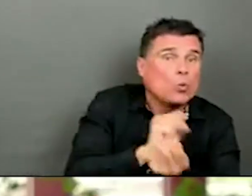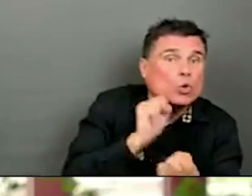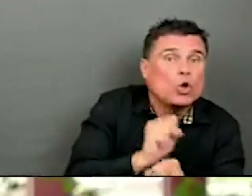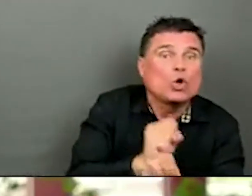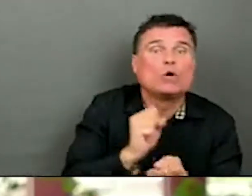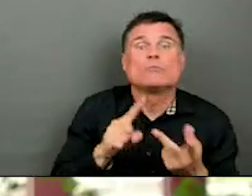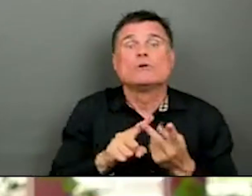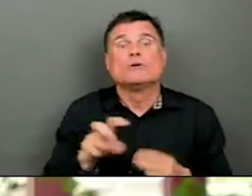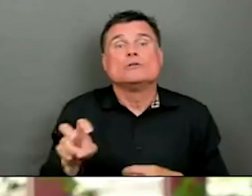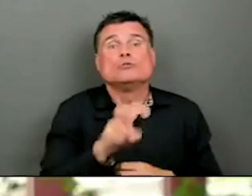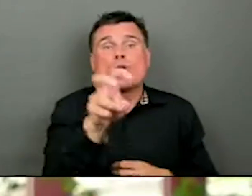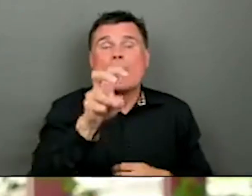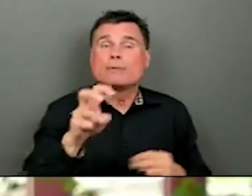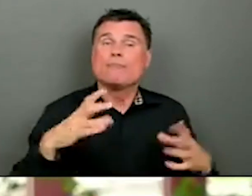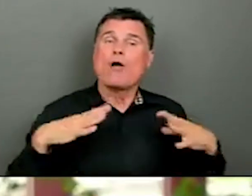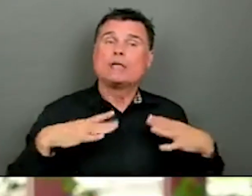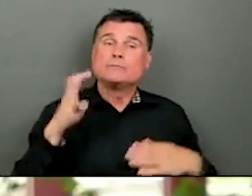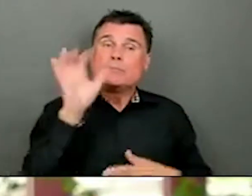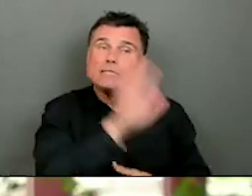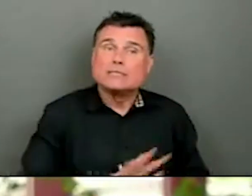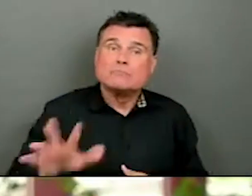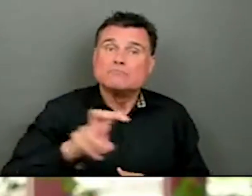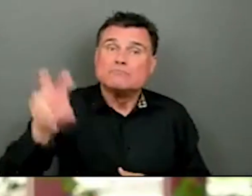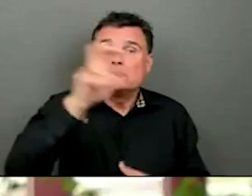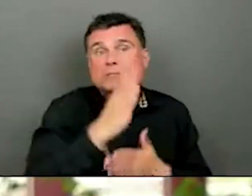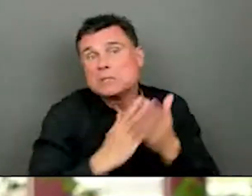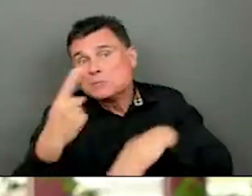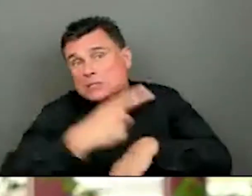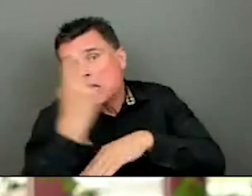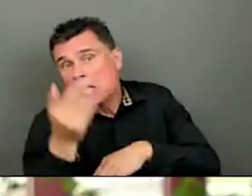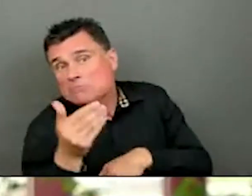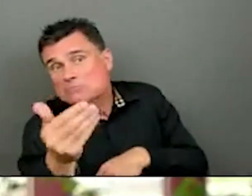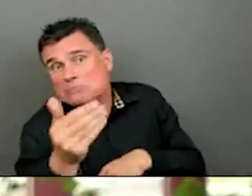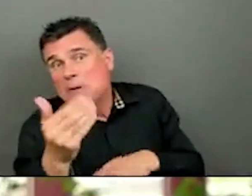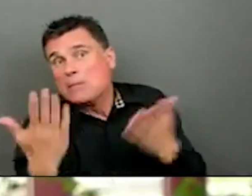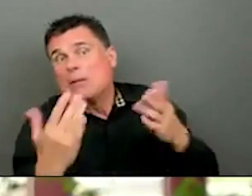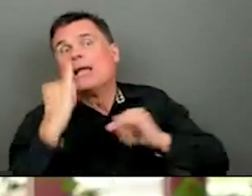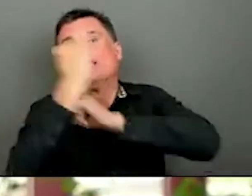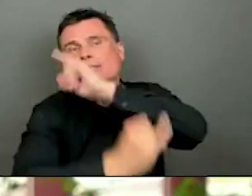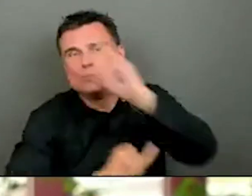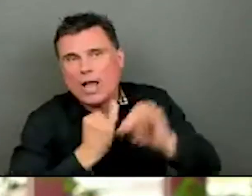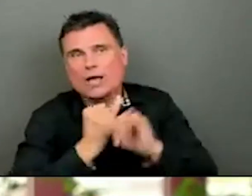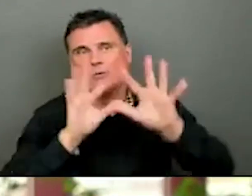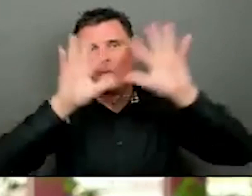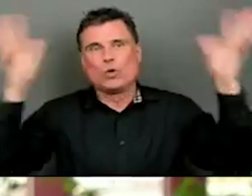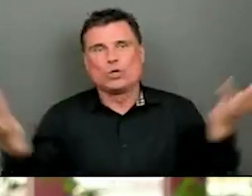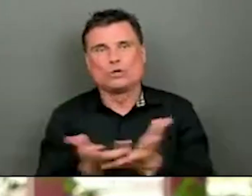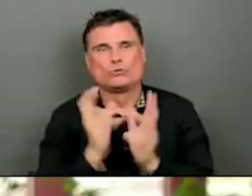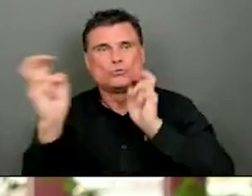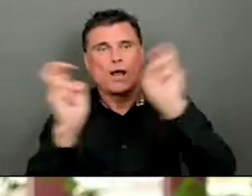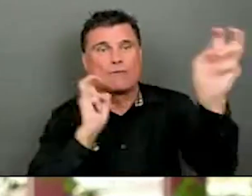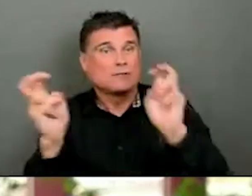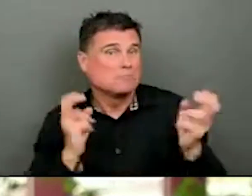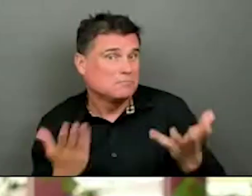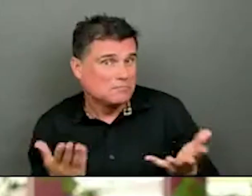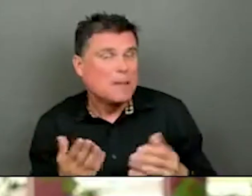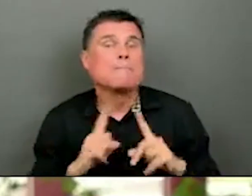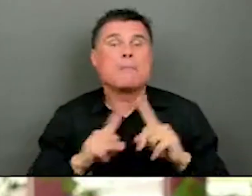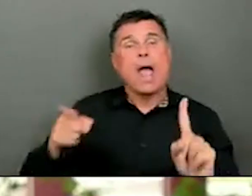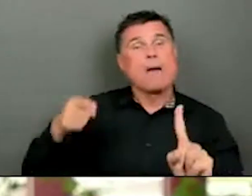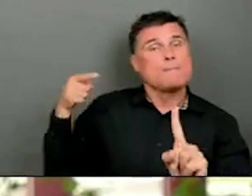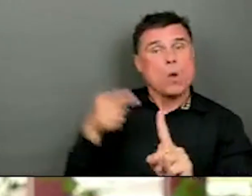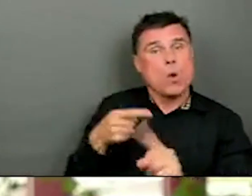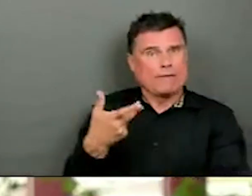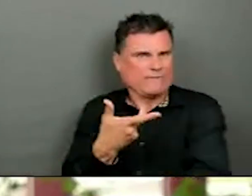or eventually whether we are able to travel internationally again. Vaccination is our key to being able to do that